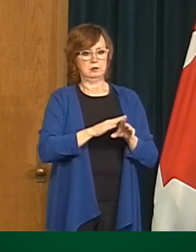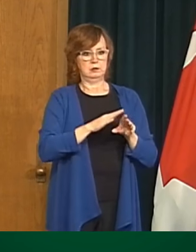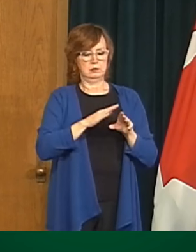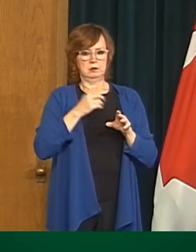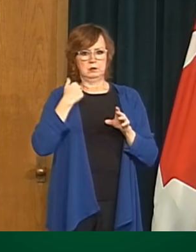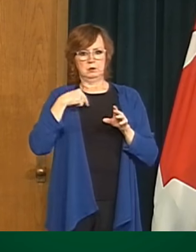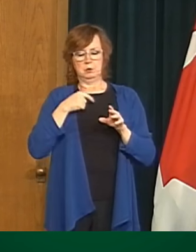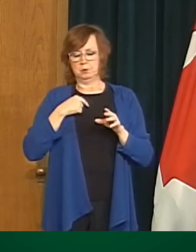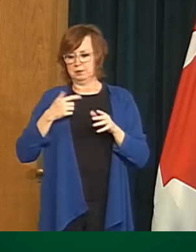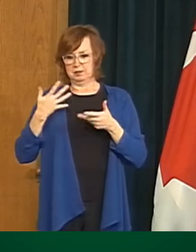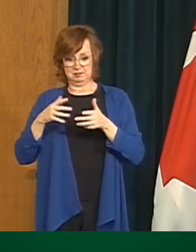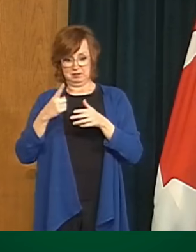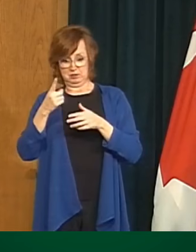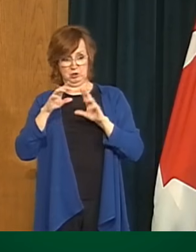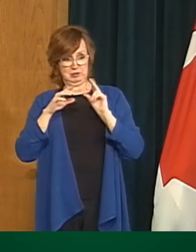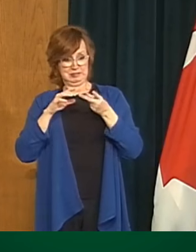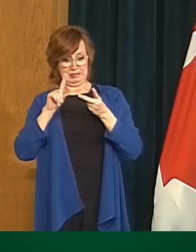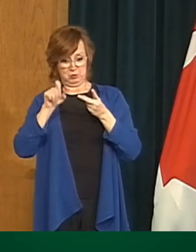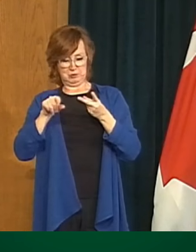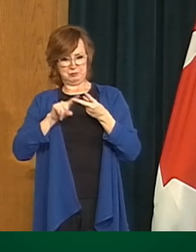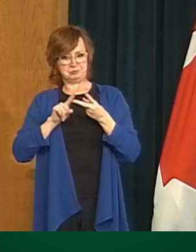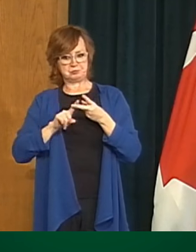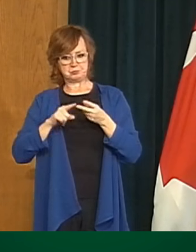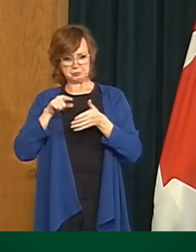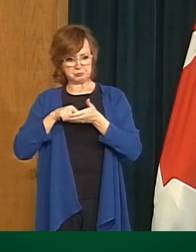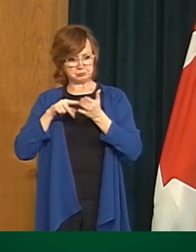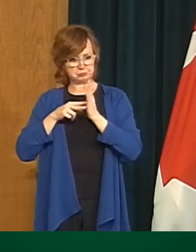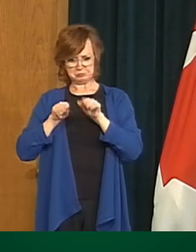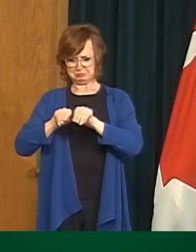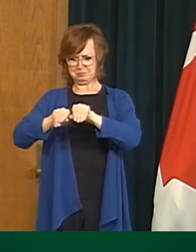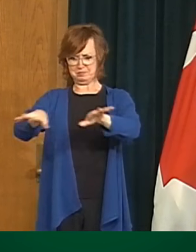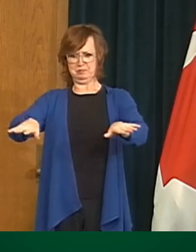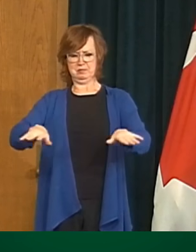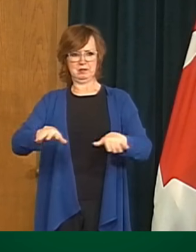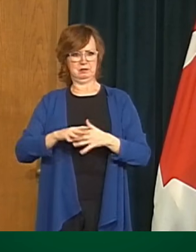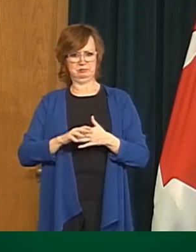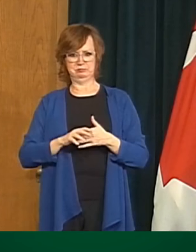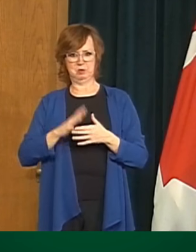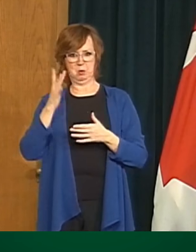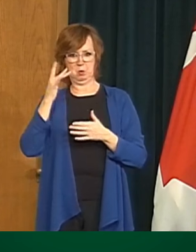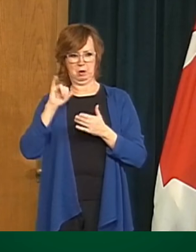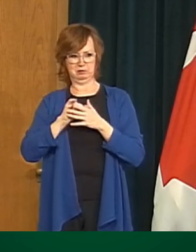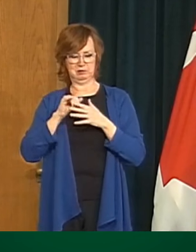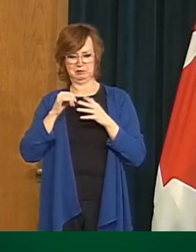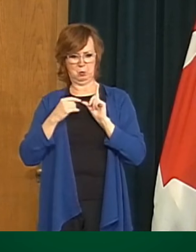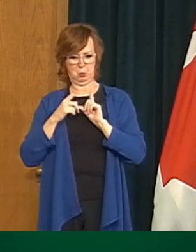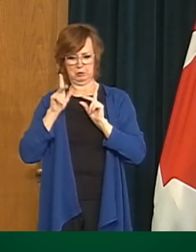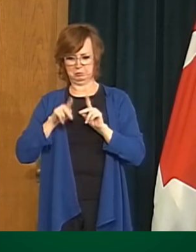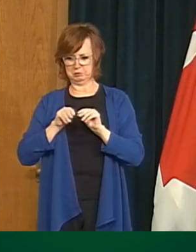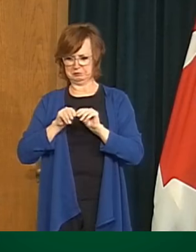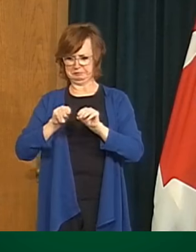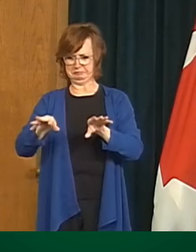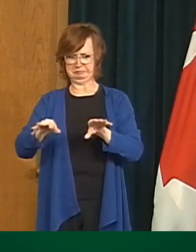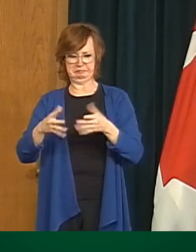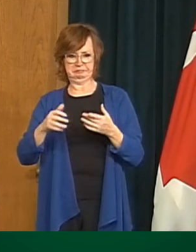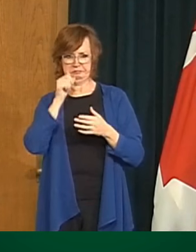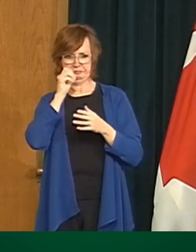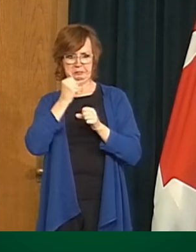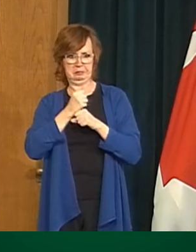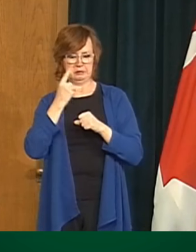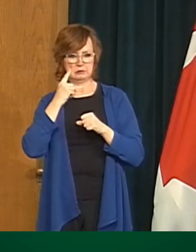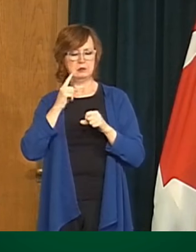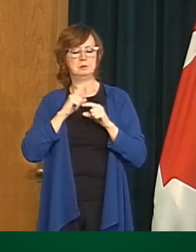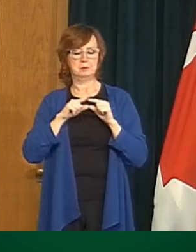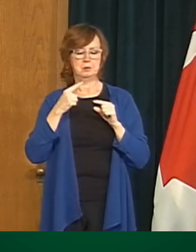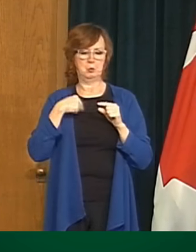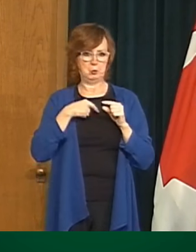that, and we are working, as you know, with Dr. Shahab and the rest of the medical health officers to nail down exactly how we're going to